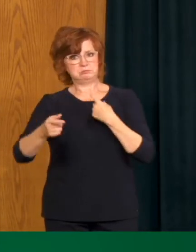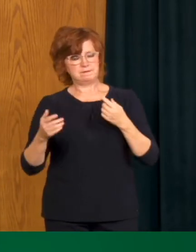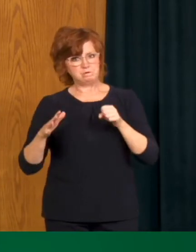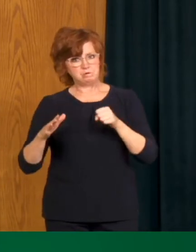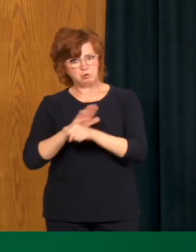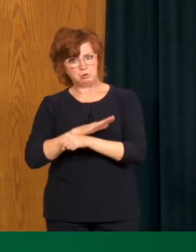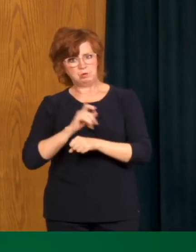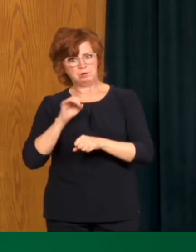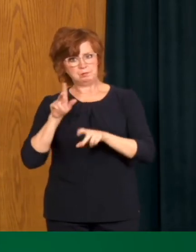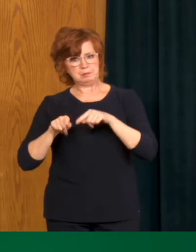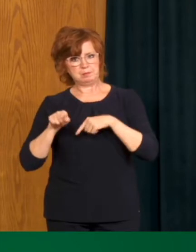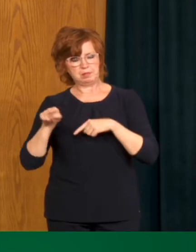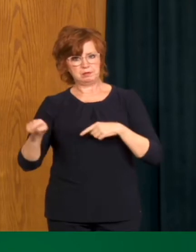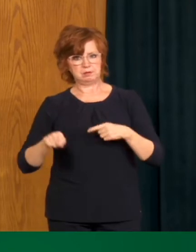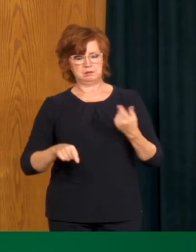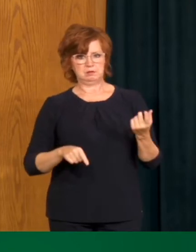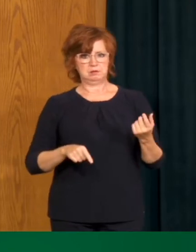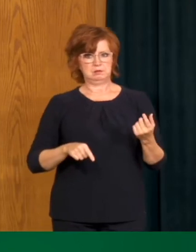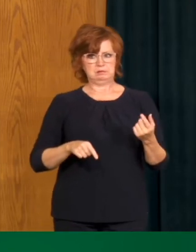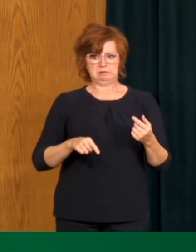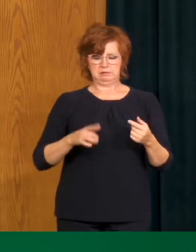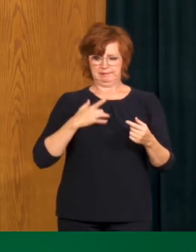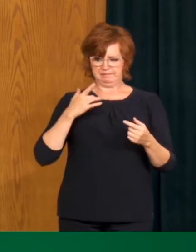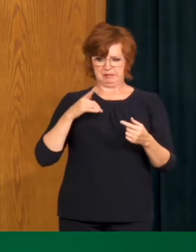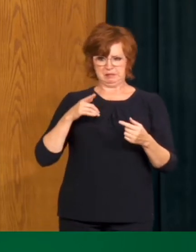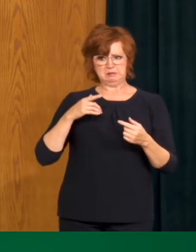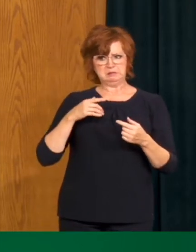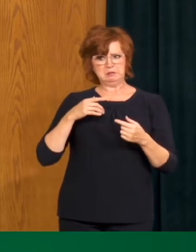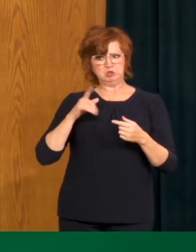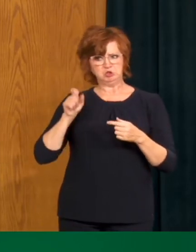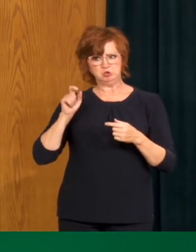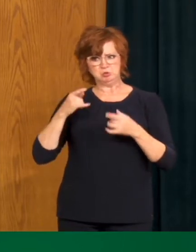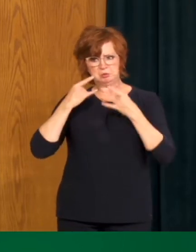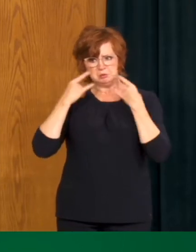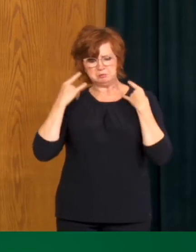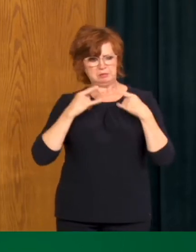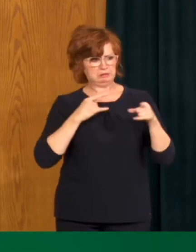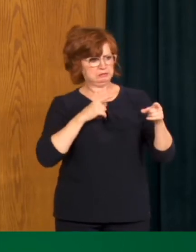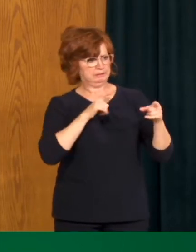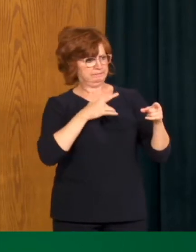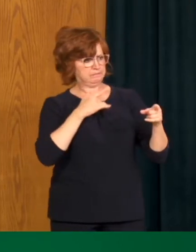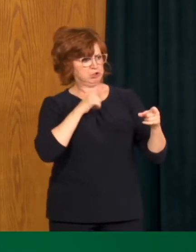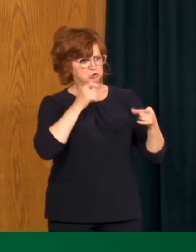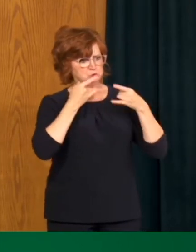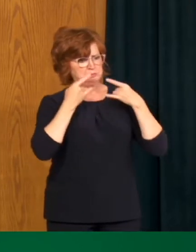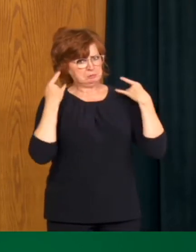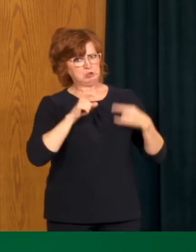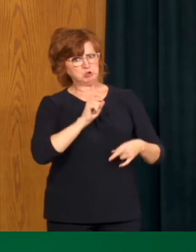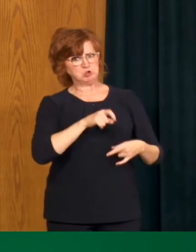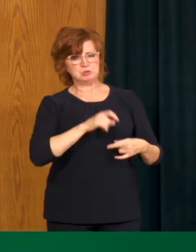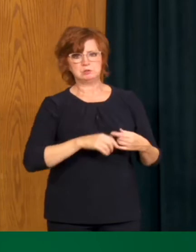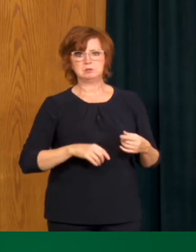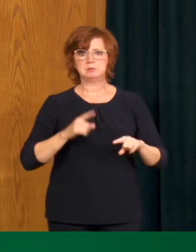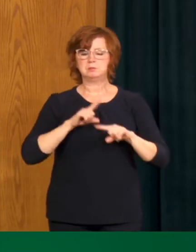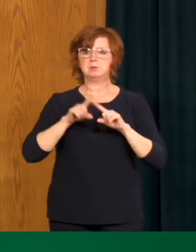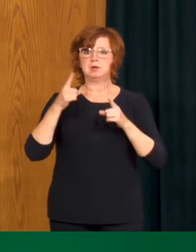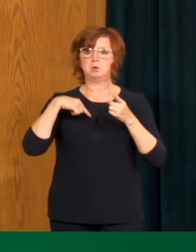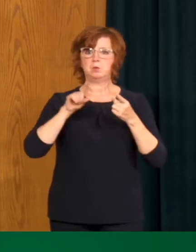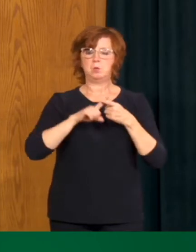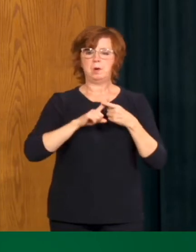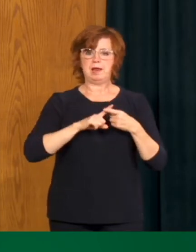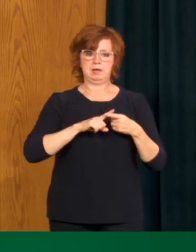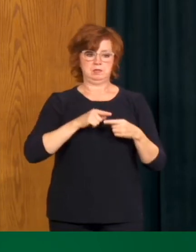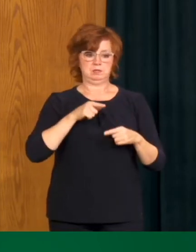So at what point do you stop assuming people are going to do this voluntarily?